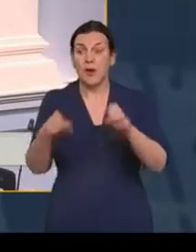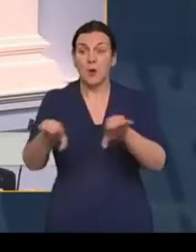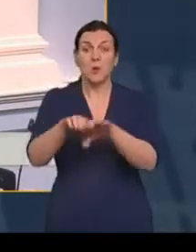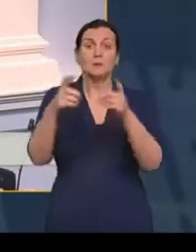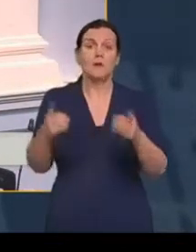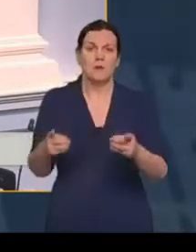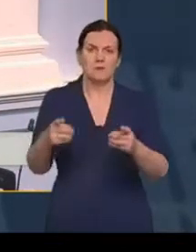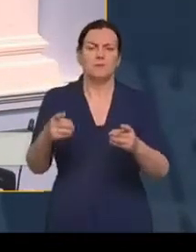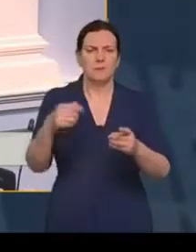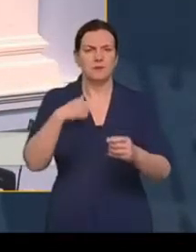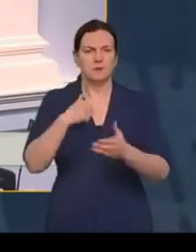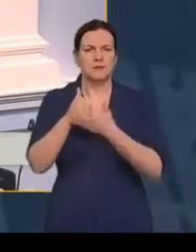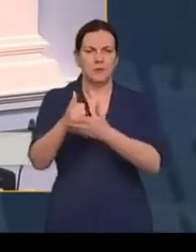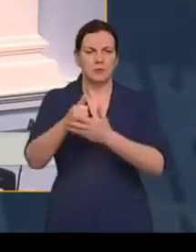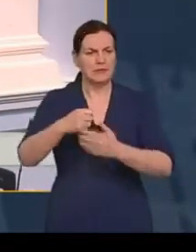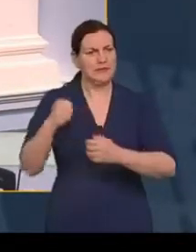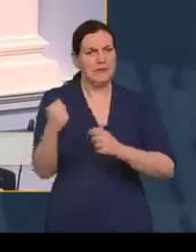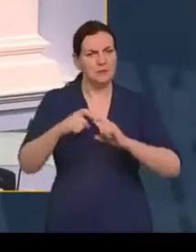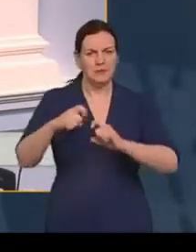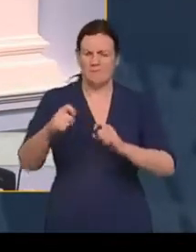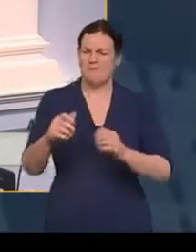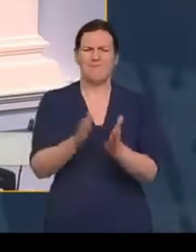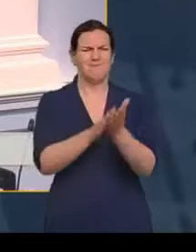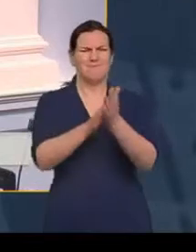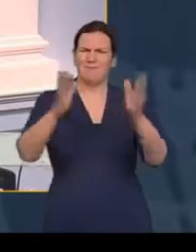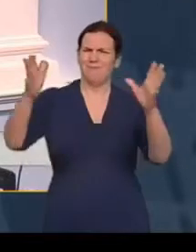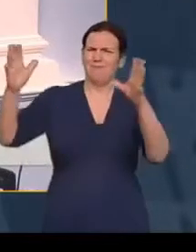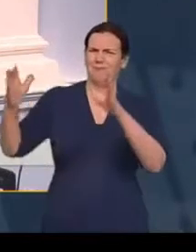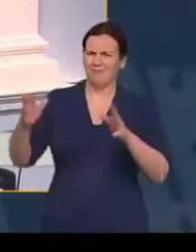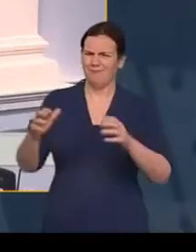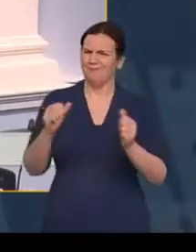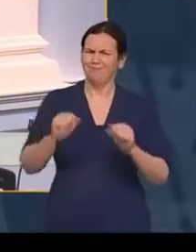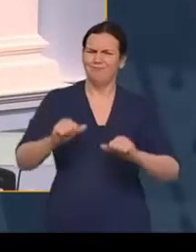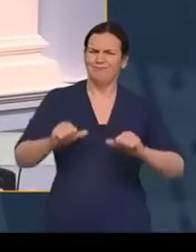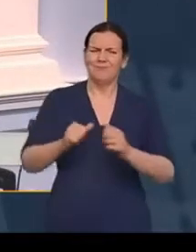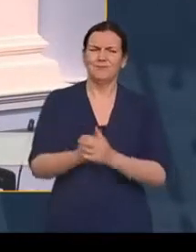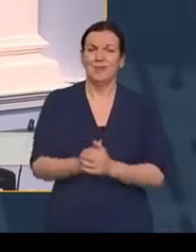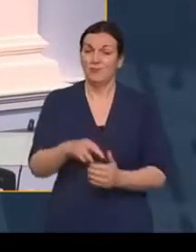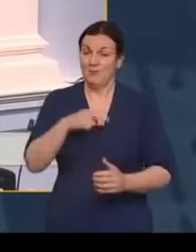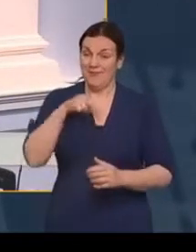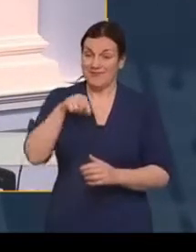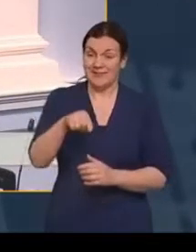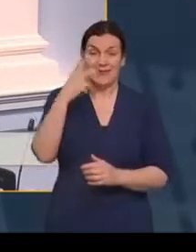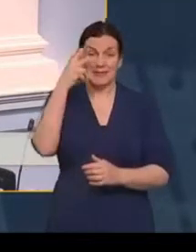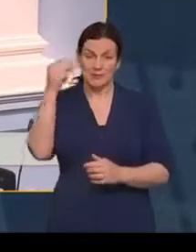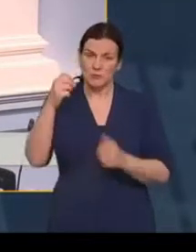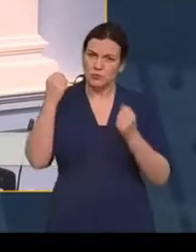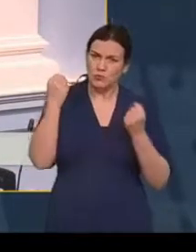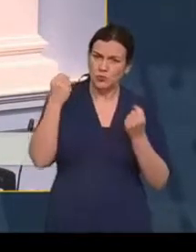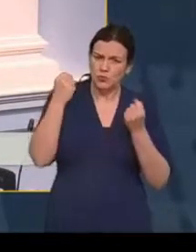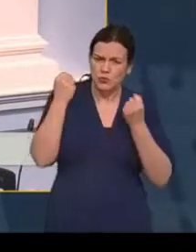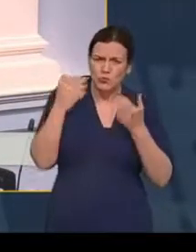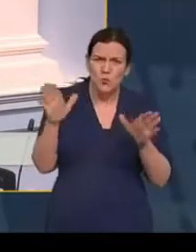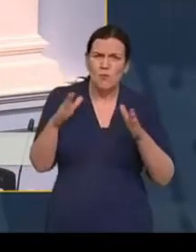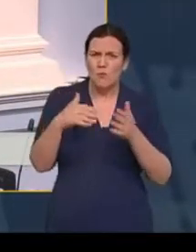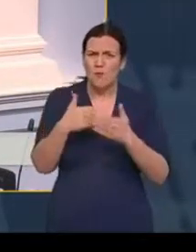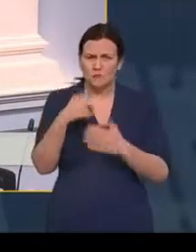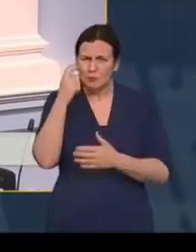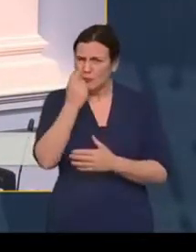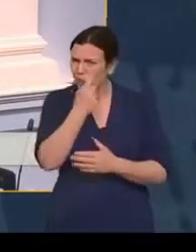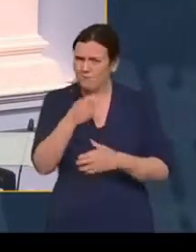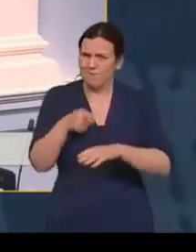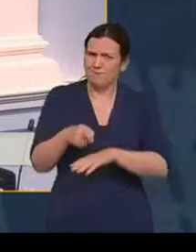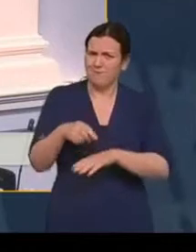down the Seanad, that I supported that campaign to retain the Seanad. And this to me is another example of the effectiveness